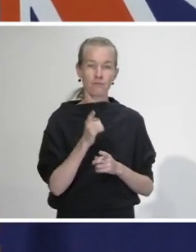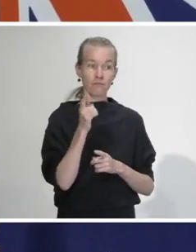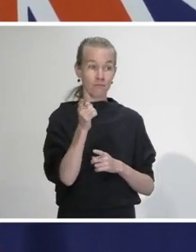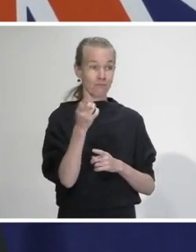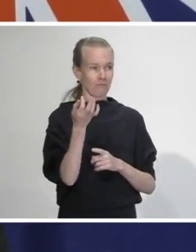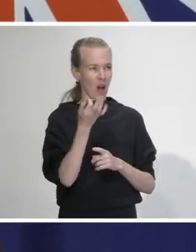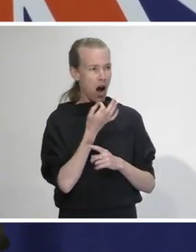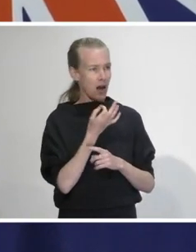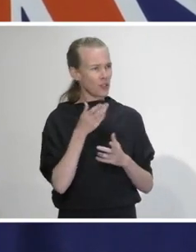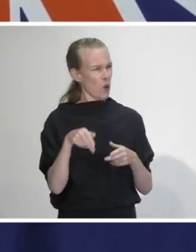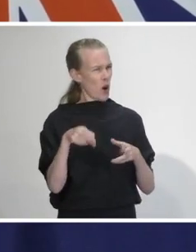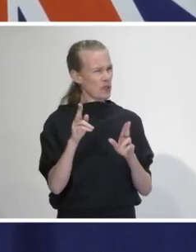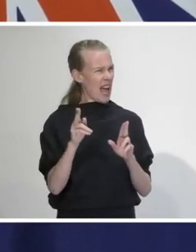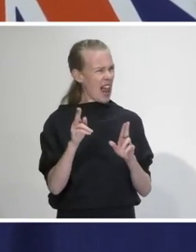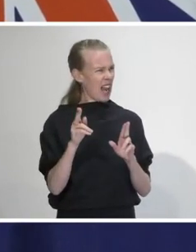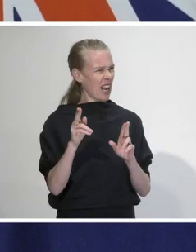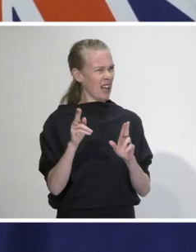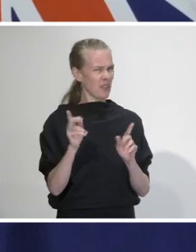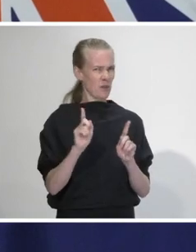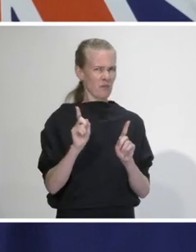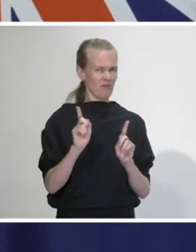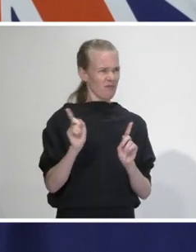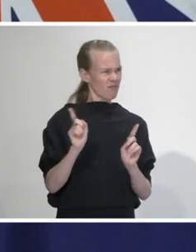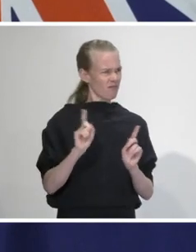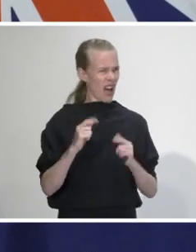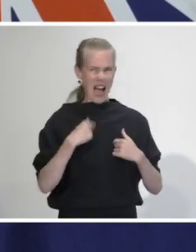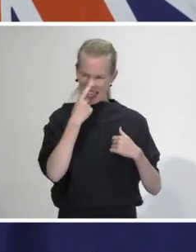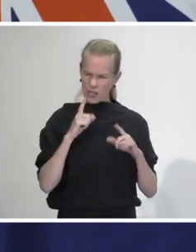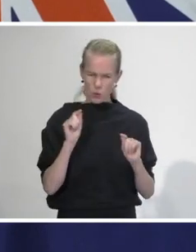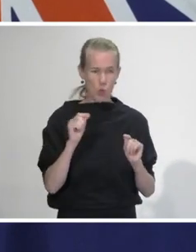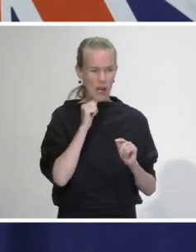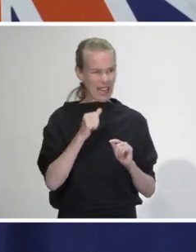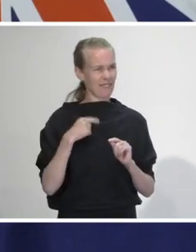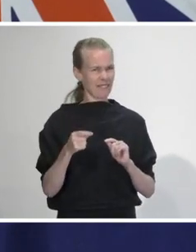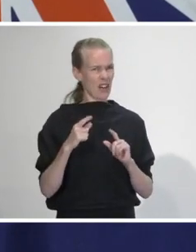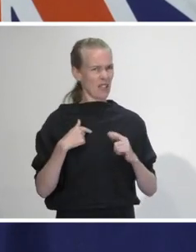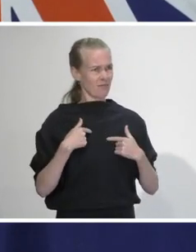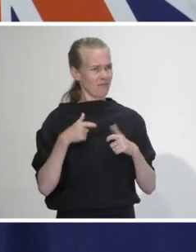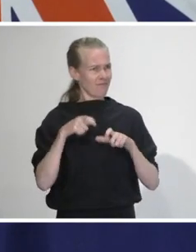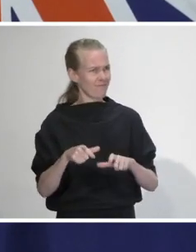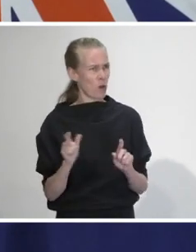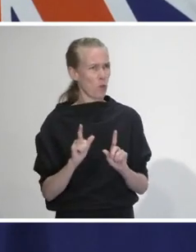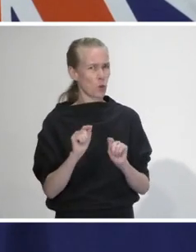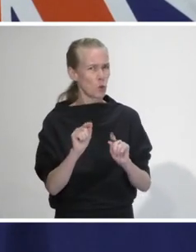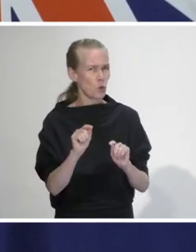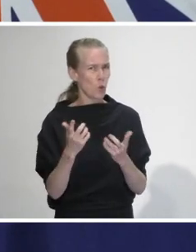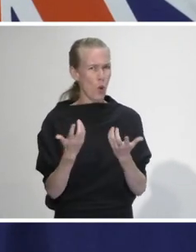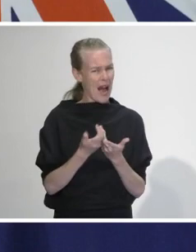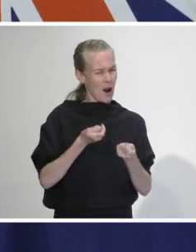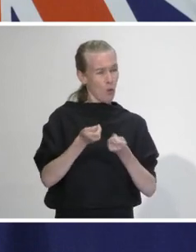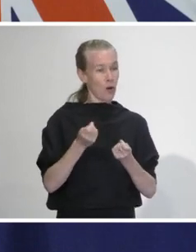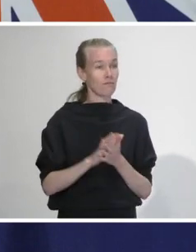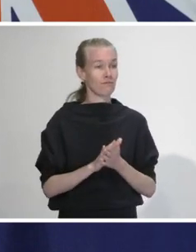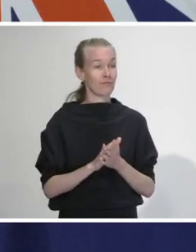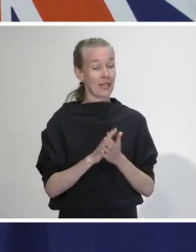moment, we're utilising the skills of public health to particularly monitor those who are symptomatic, and